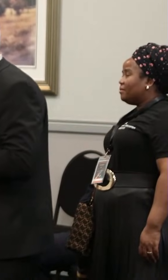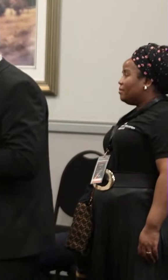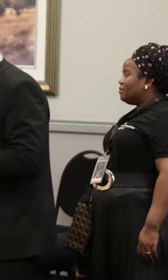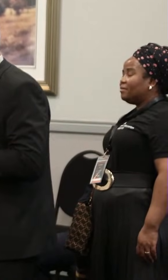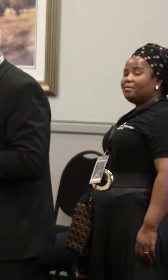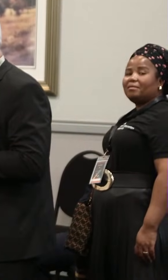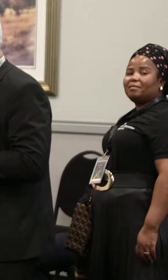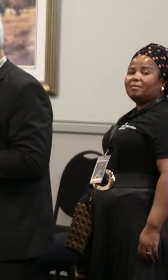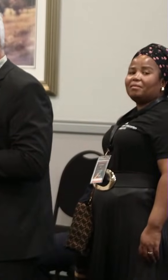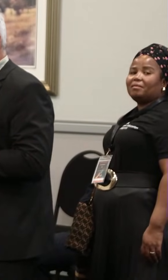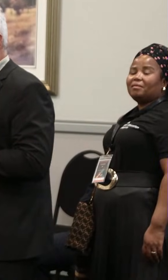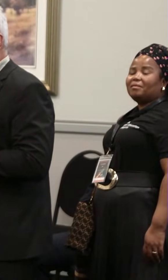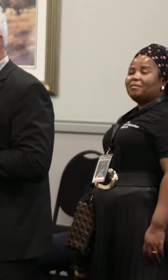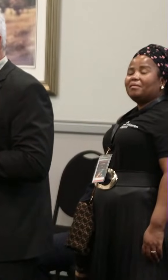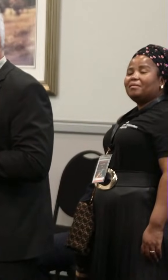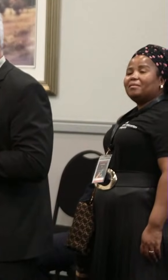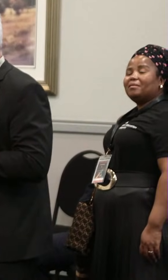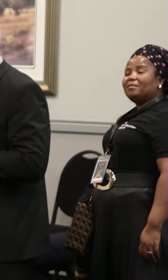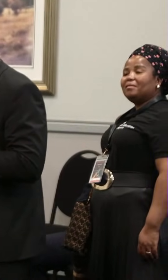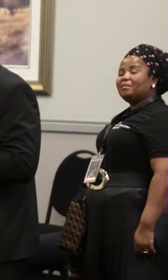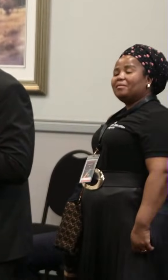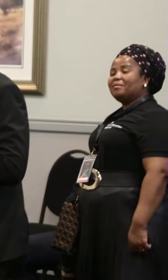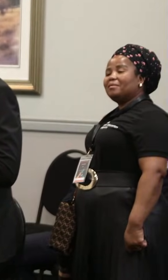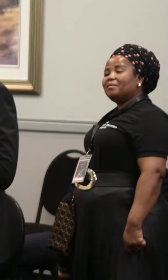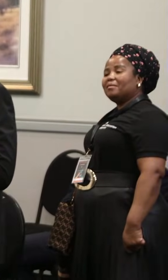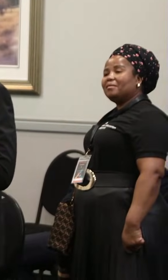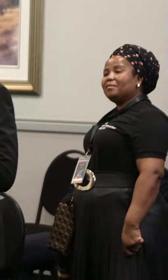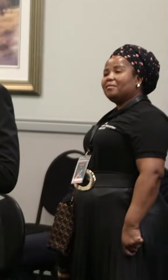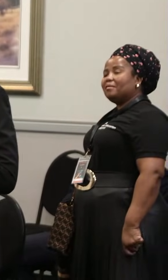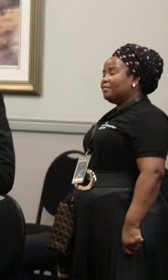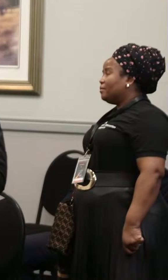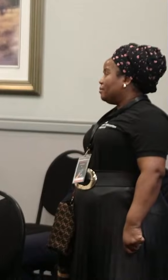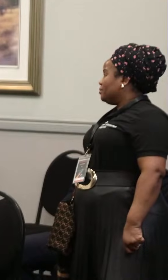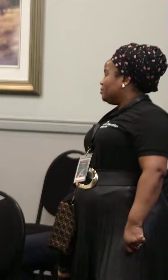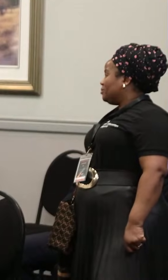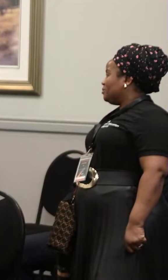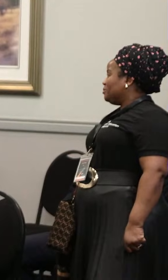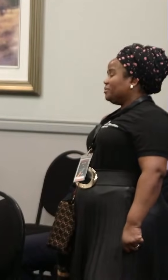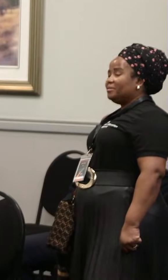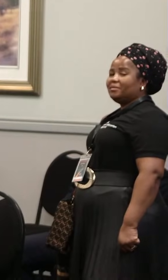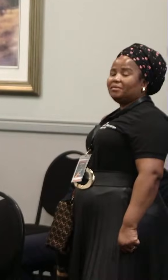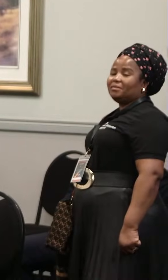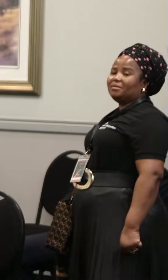distributed. Is it pure negligence or is it an intentional